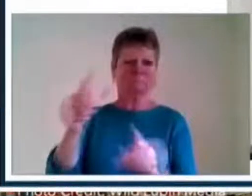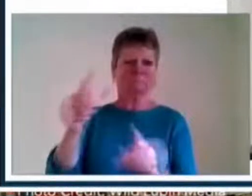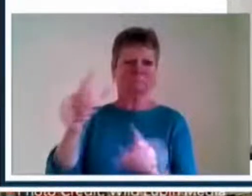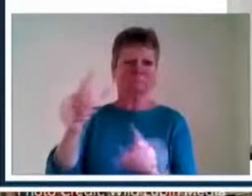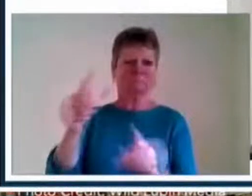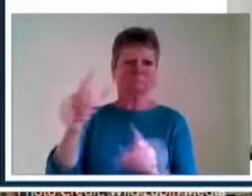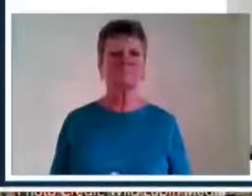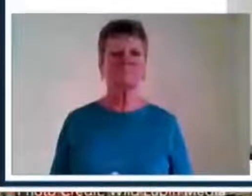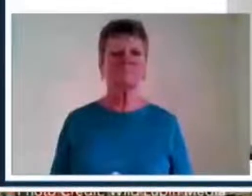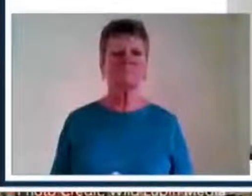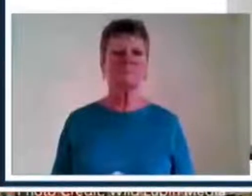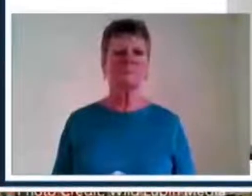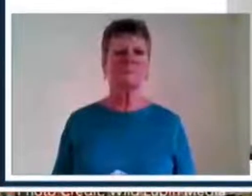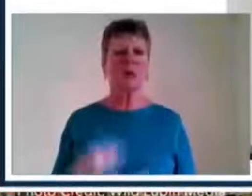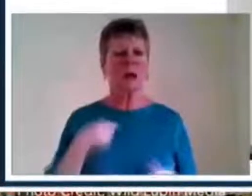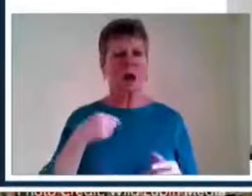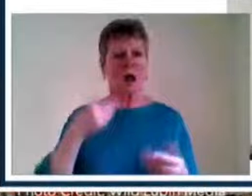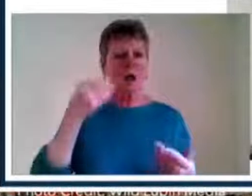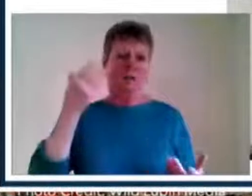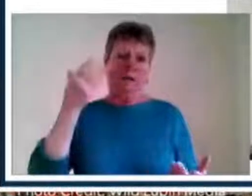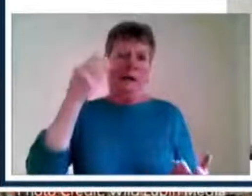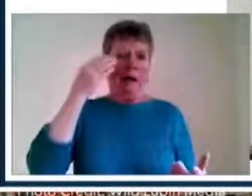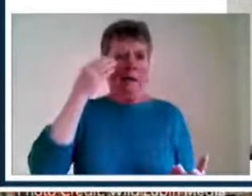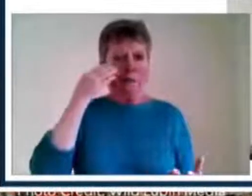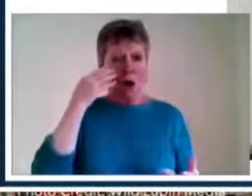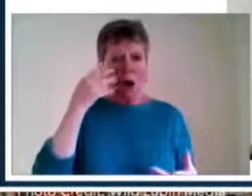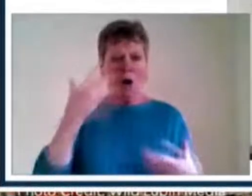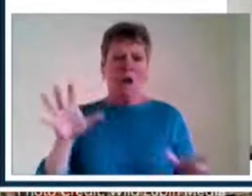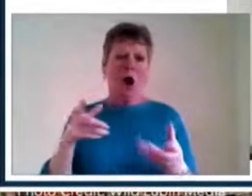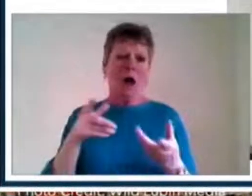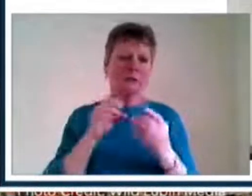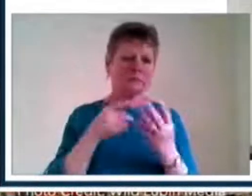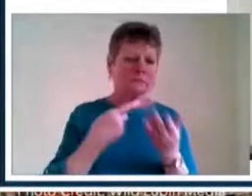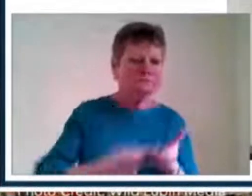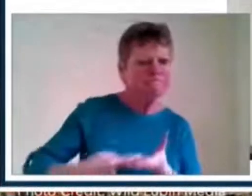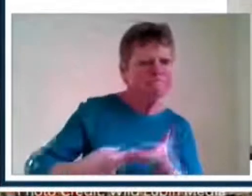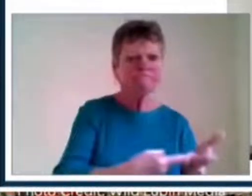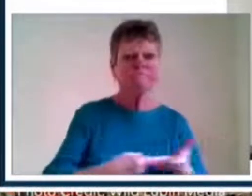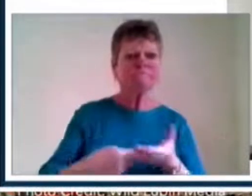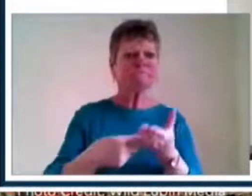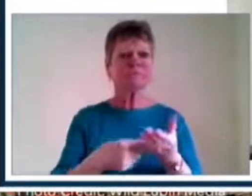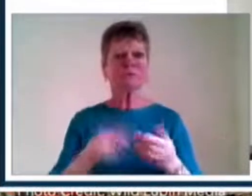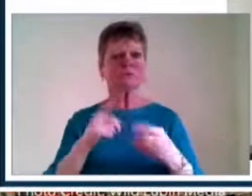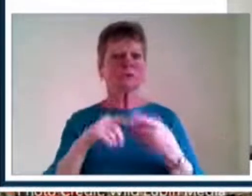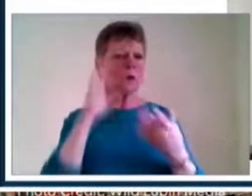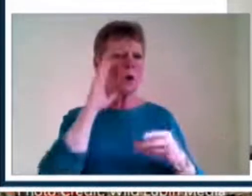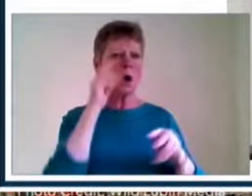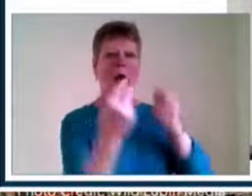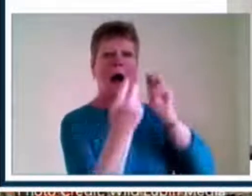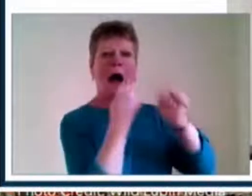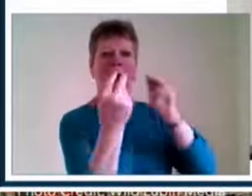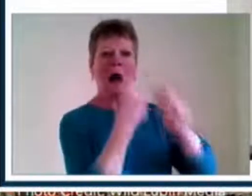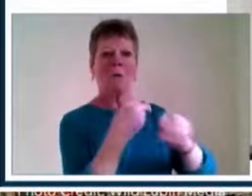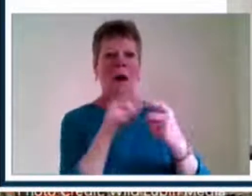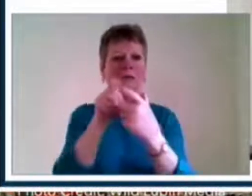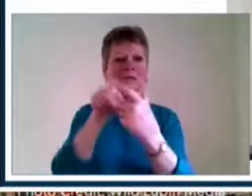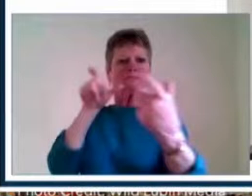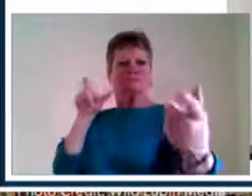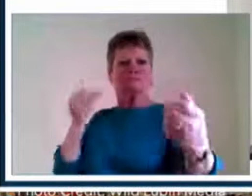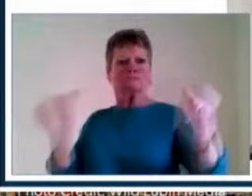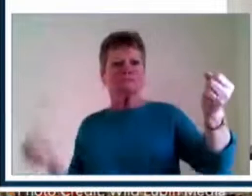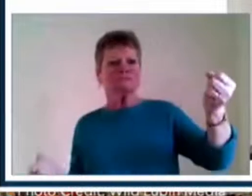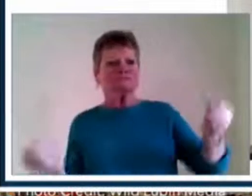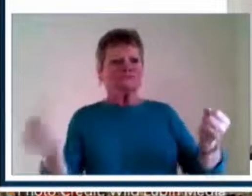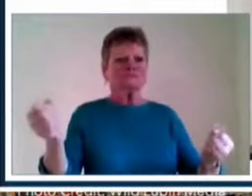Strang, I know there's a lot of discussion. There's discussion about highway blockades possibly coming to Nova Scotia this